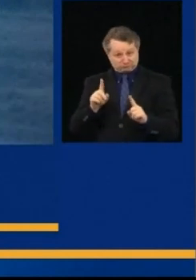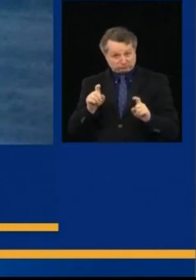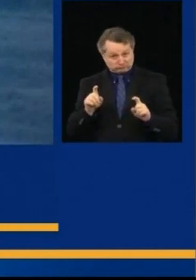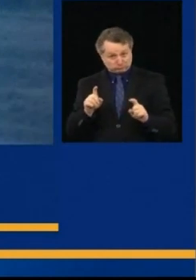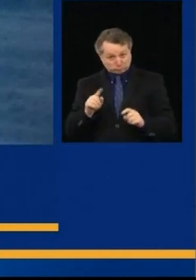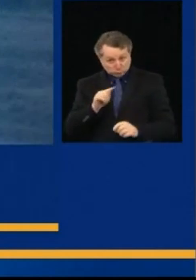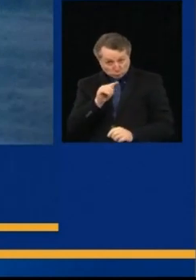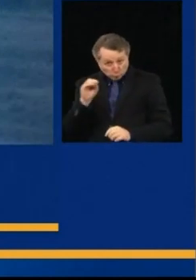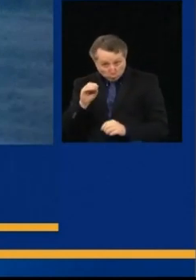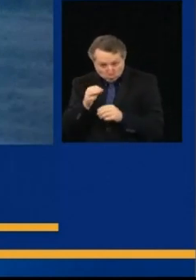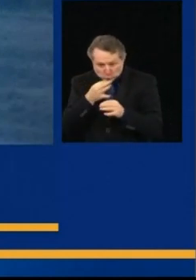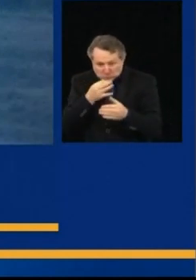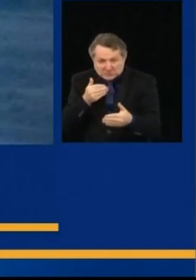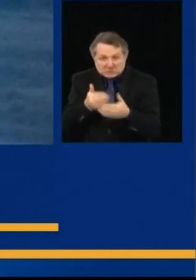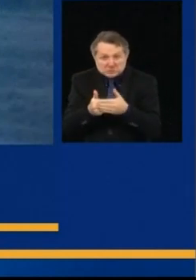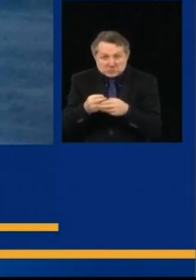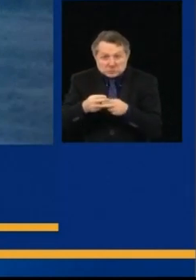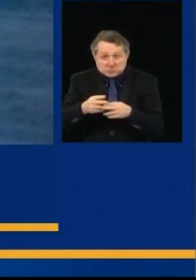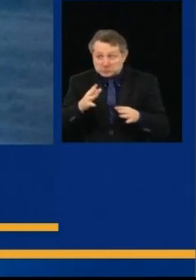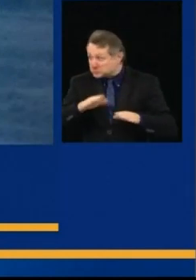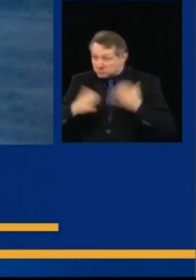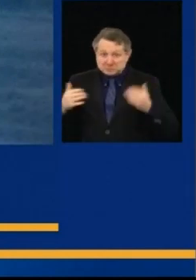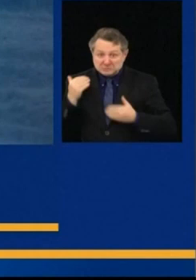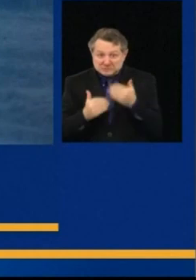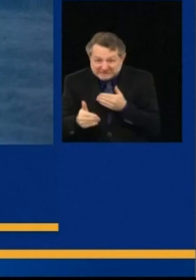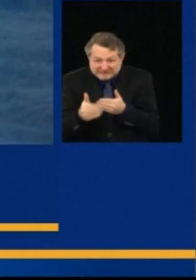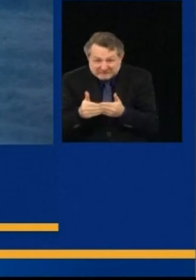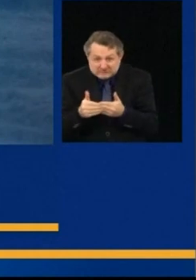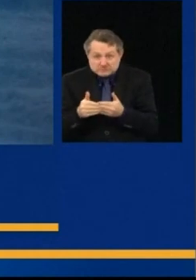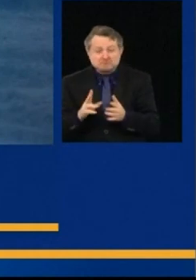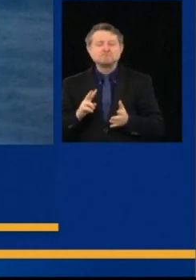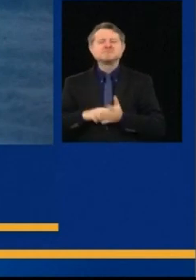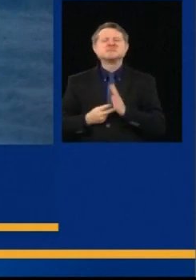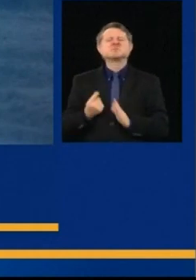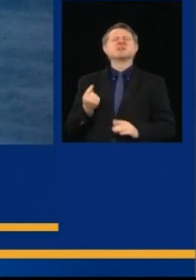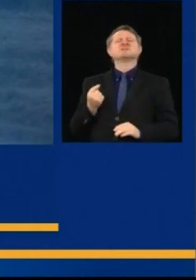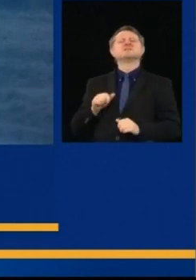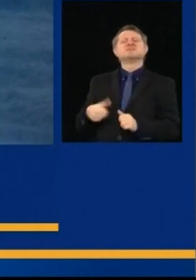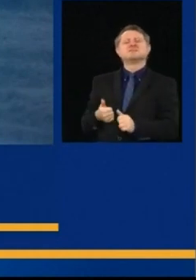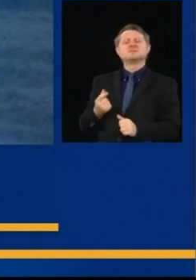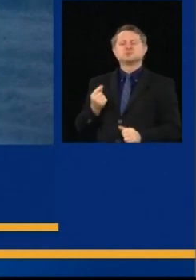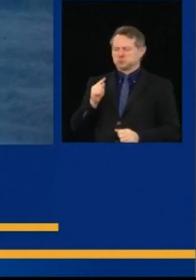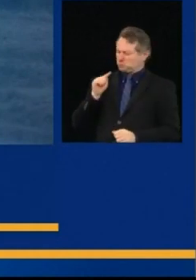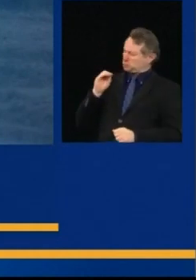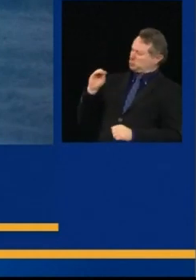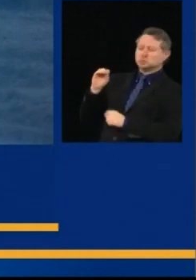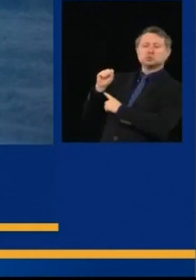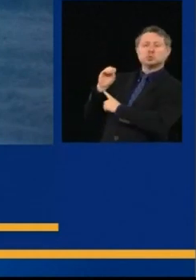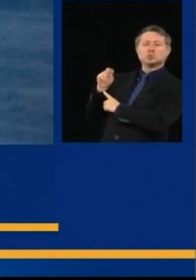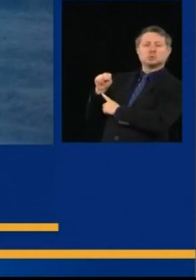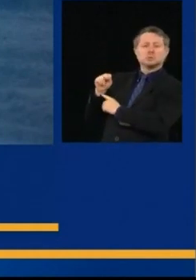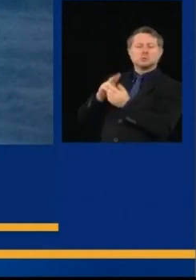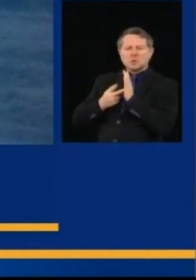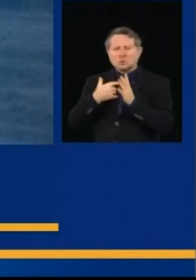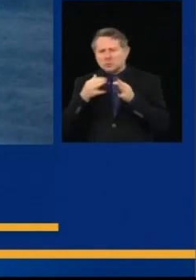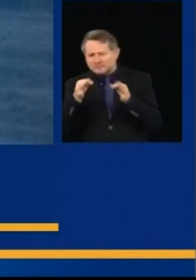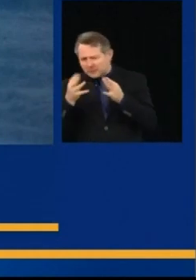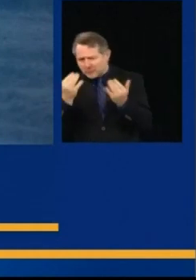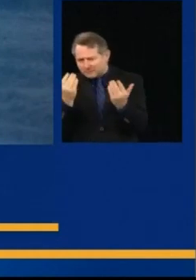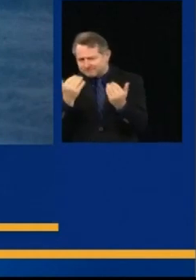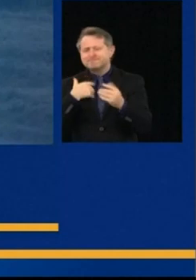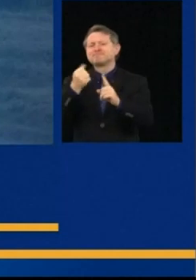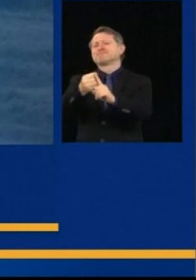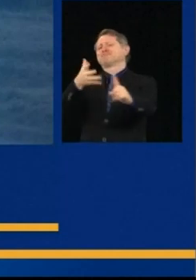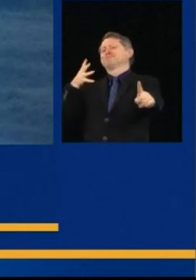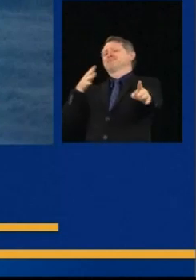too soon, all right, what does that mean, too soon? Too soon means